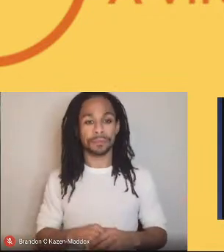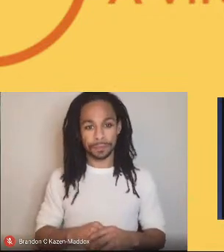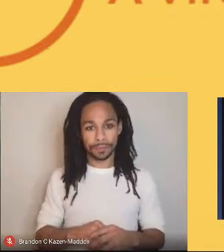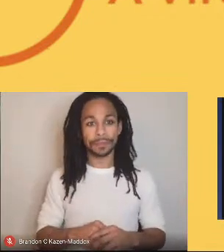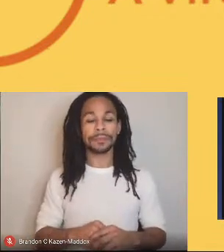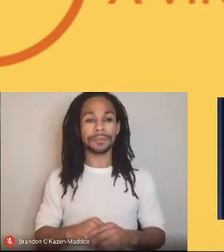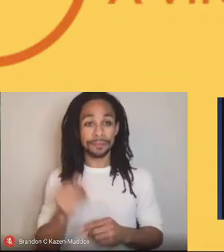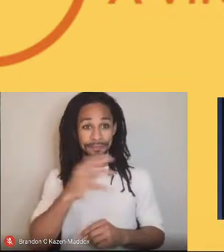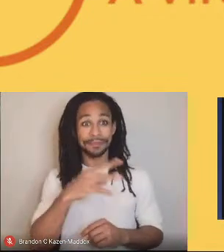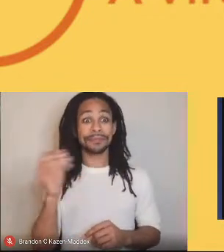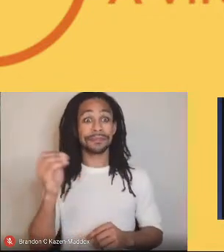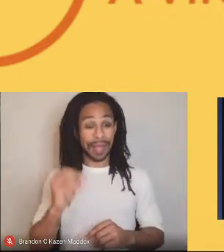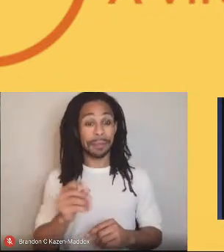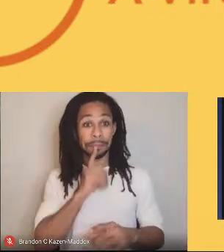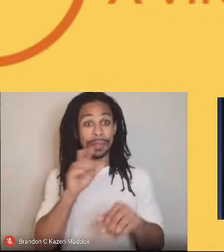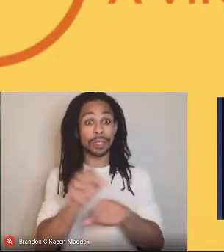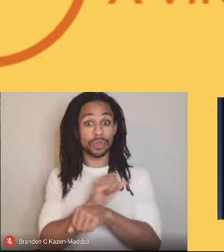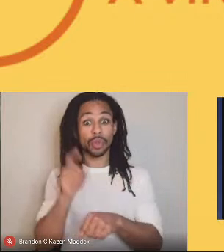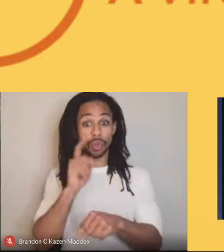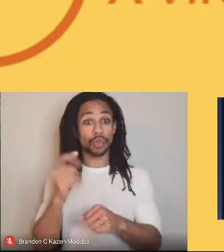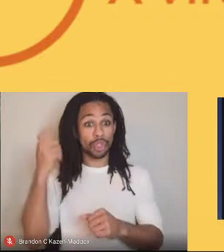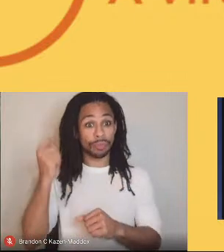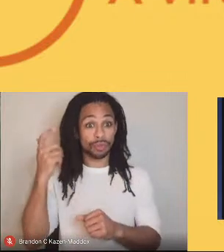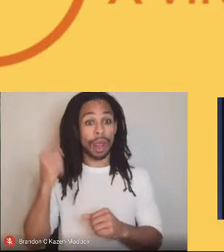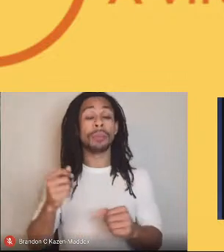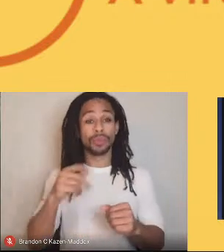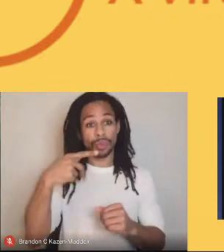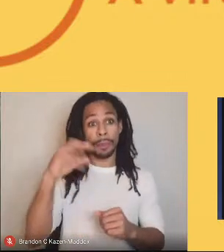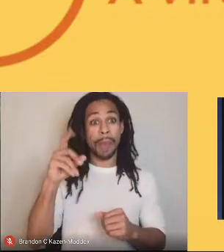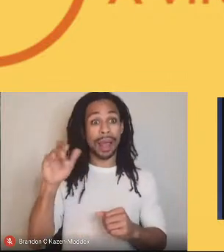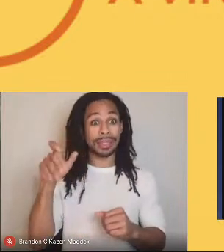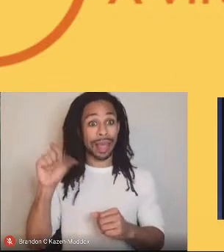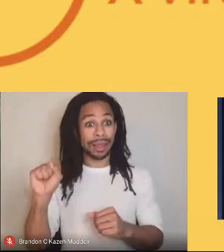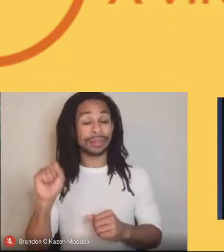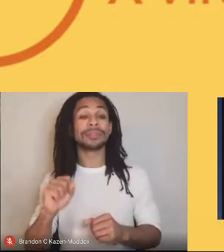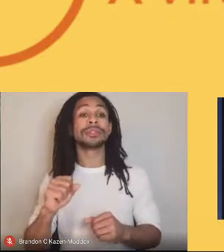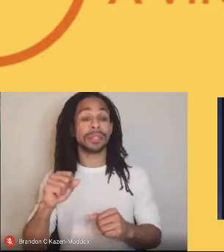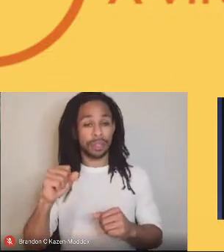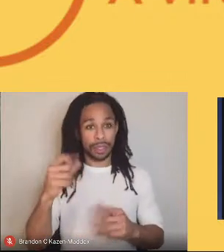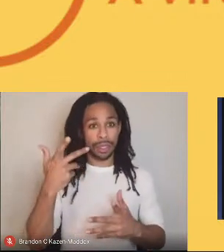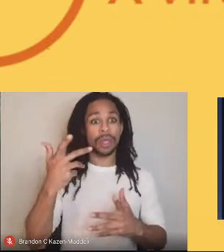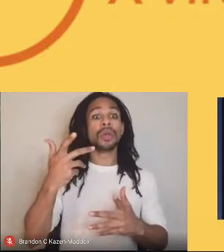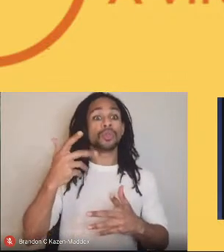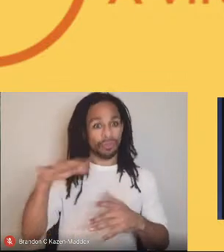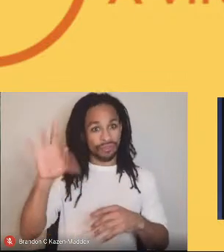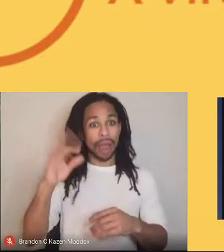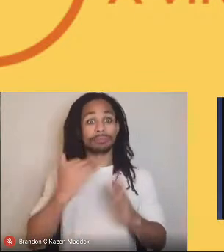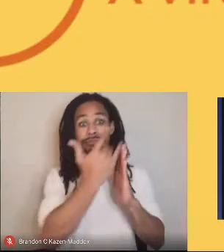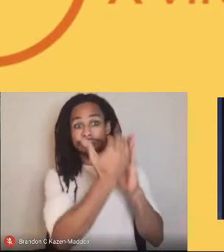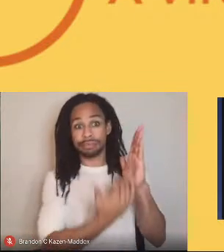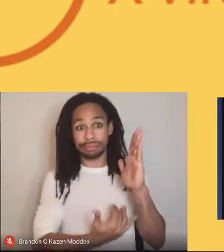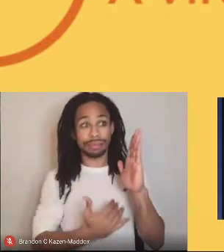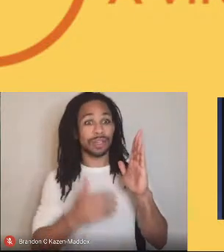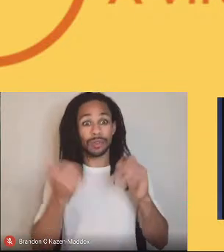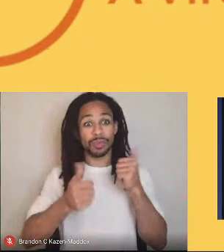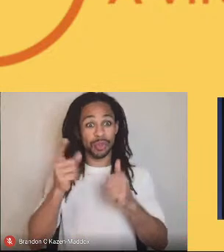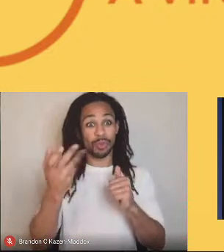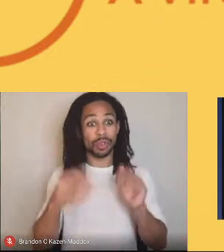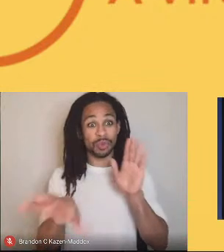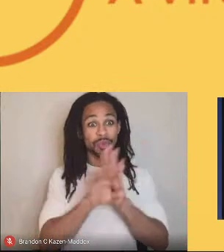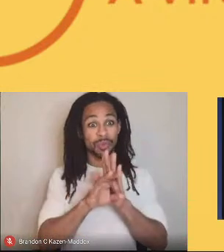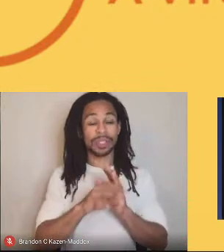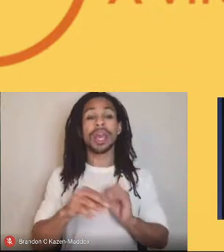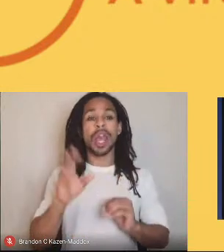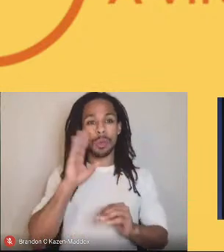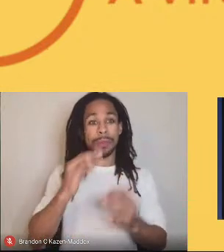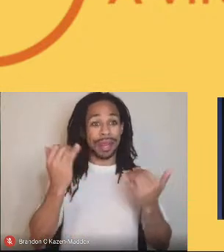podtales.org. And be sure to subscribe to PodTales on the podcatcher of your choice to find the podcast showcase selections we'll be featuring from now through the